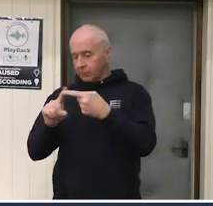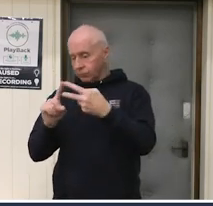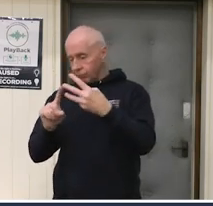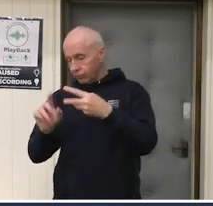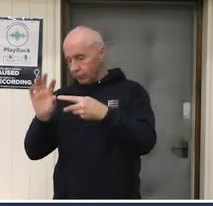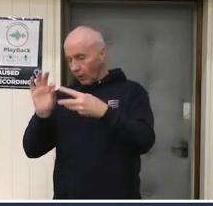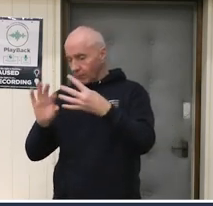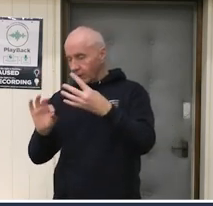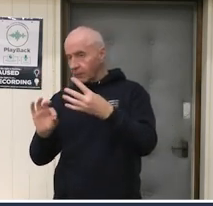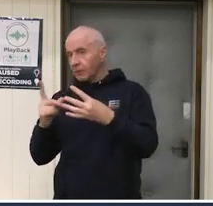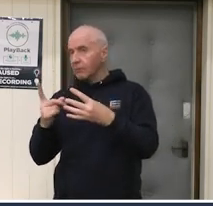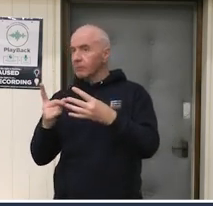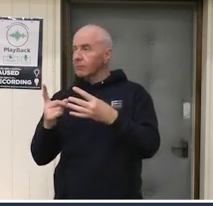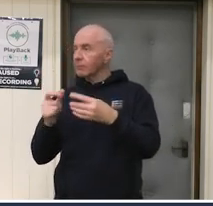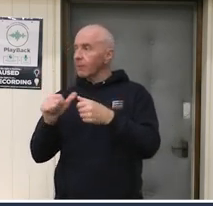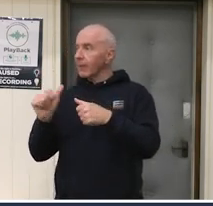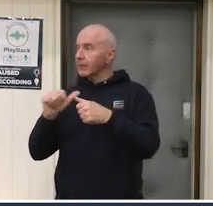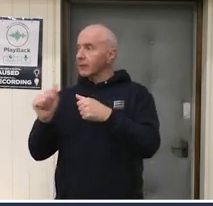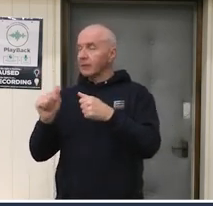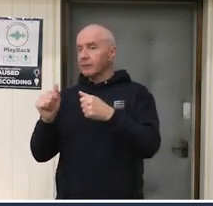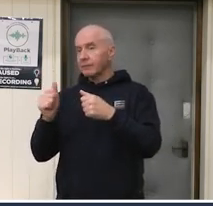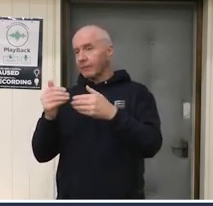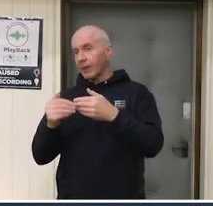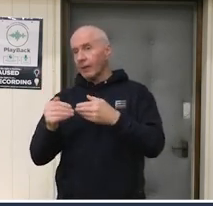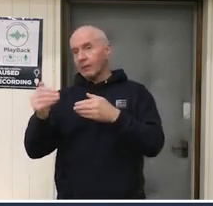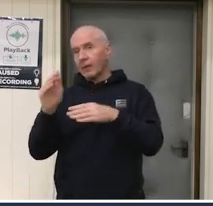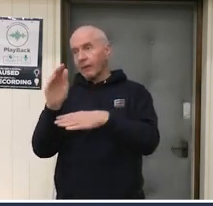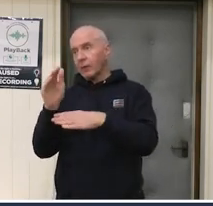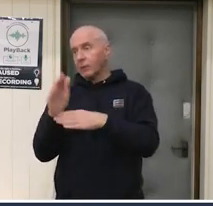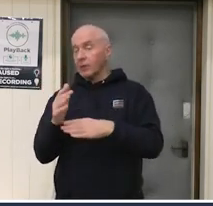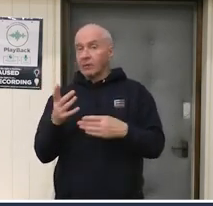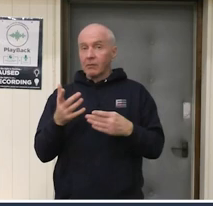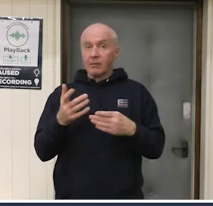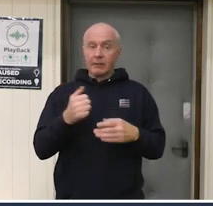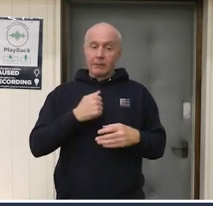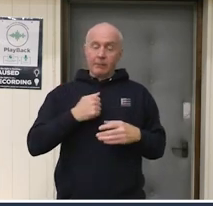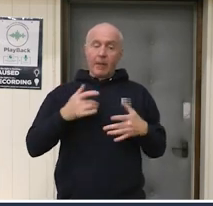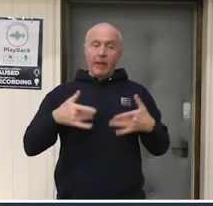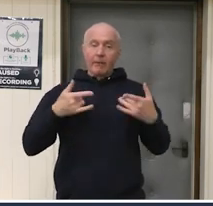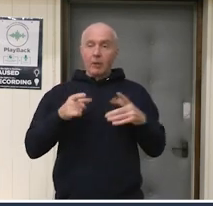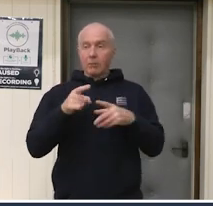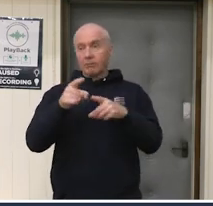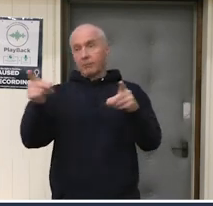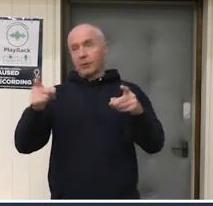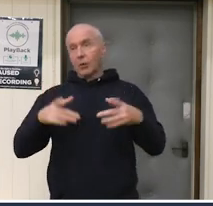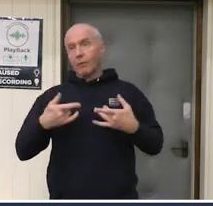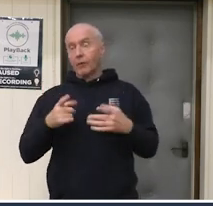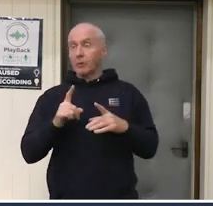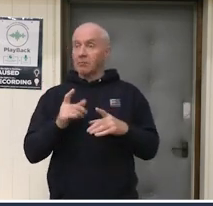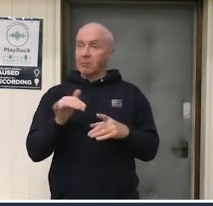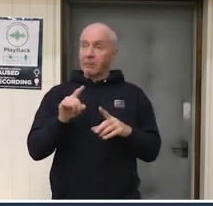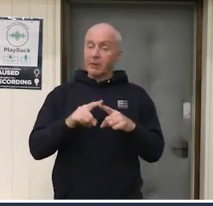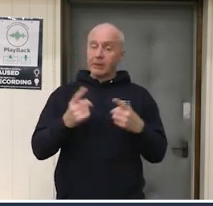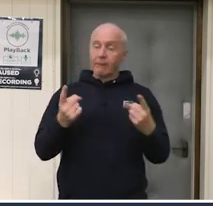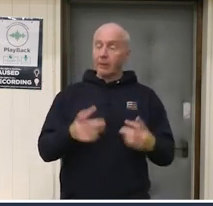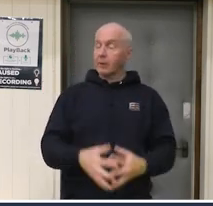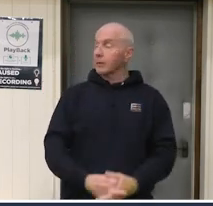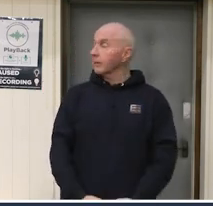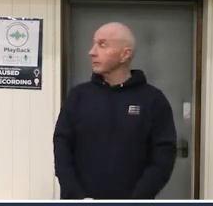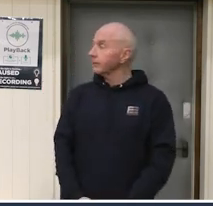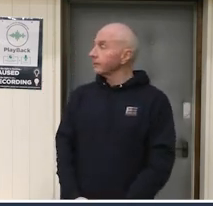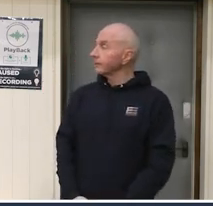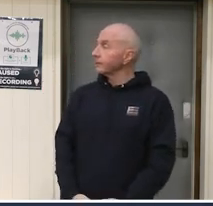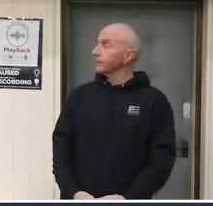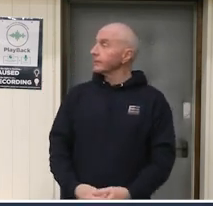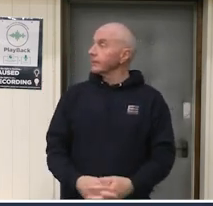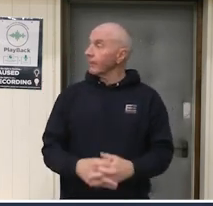future, is my position on this. You may feel differently, but this is where I'm at. So when we're talking about